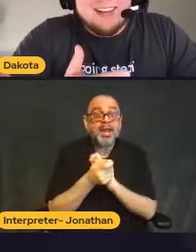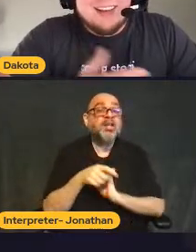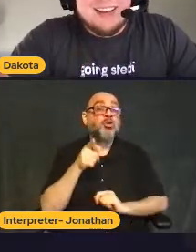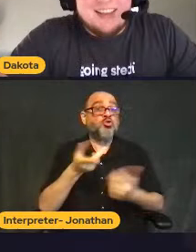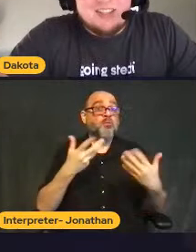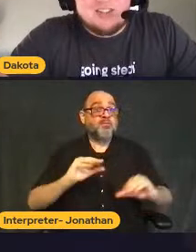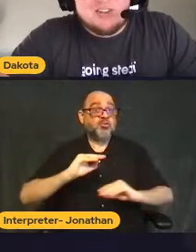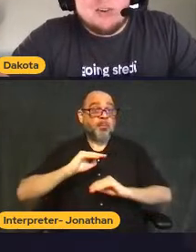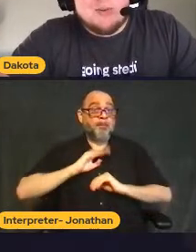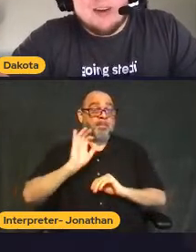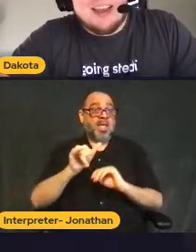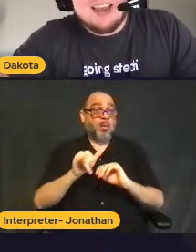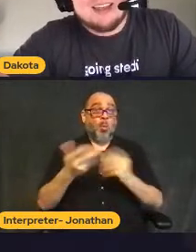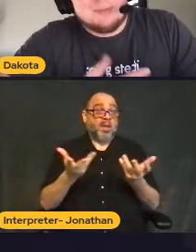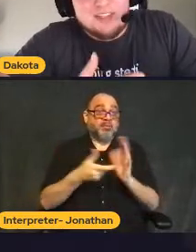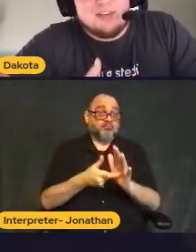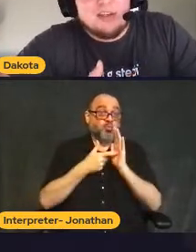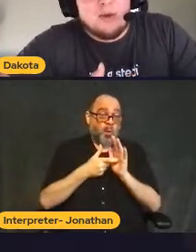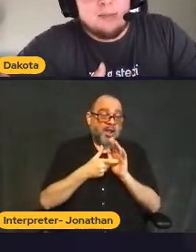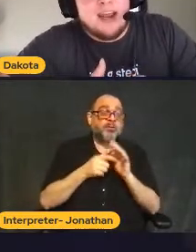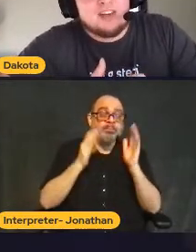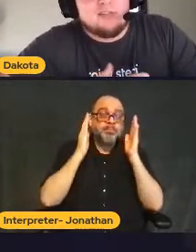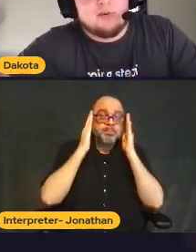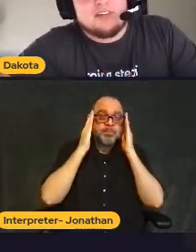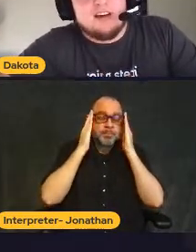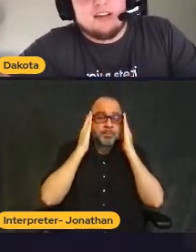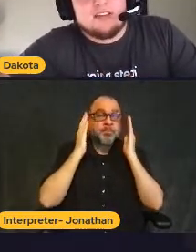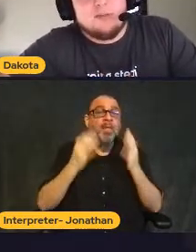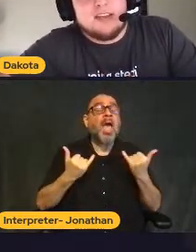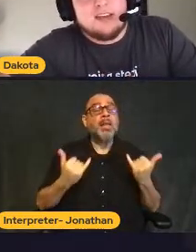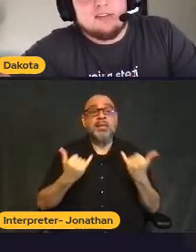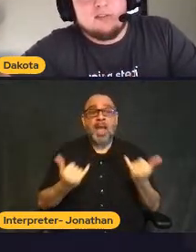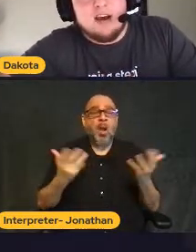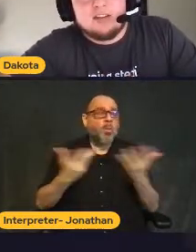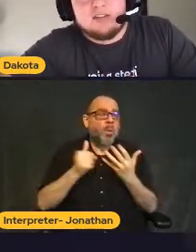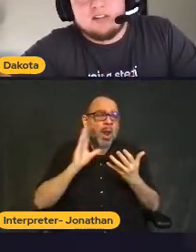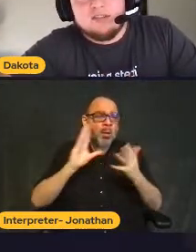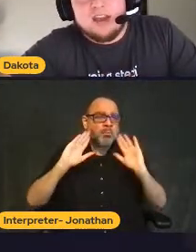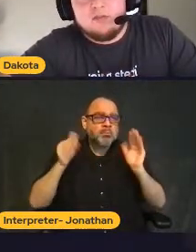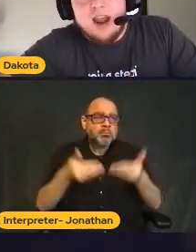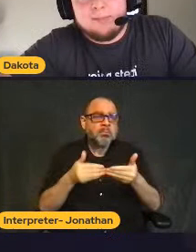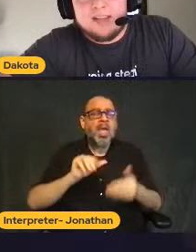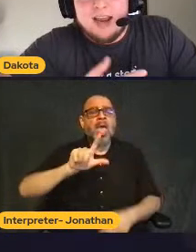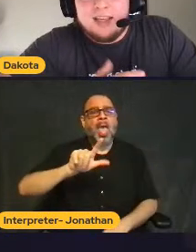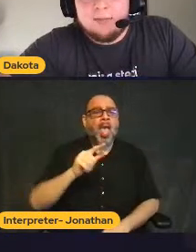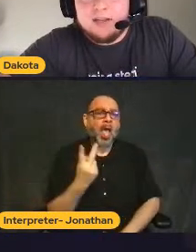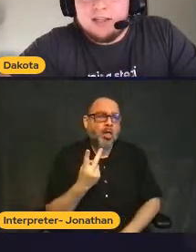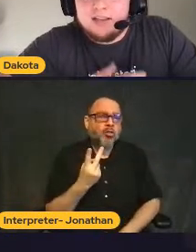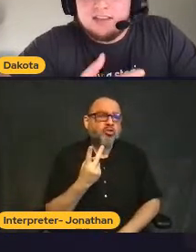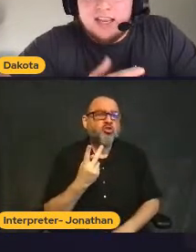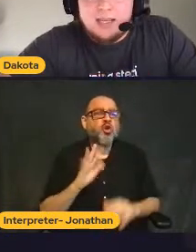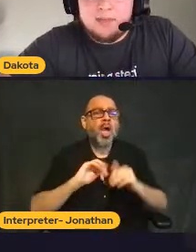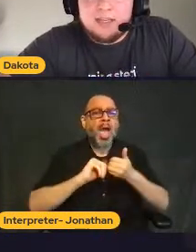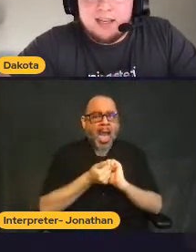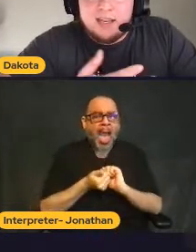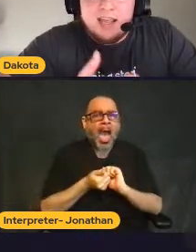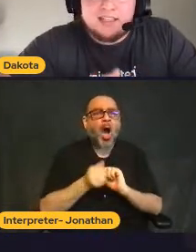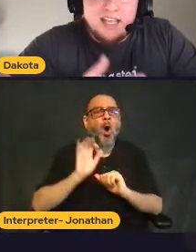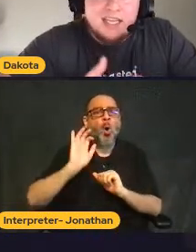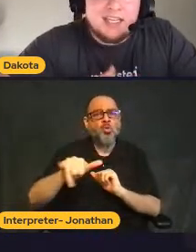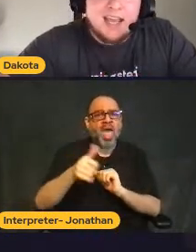requirement. So specifically, though, what I'm going to actually focus on is the way the L2 constructs have kind of wrapped IAM in a